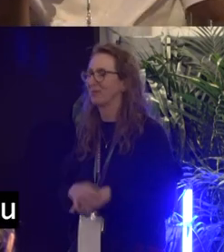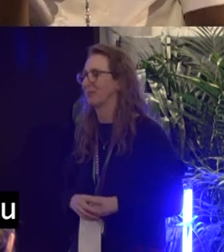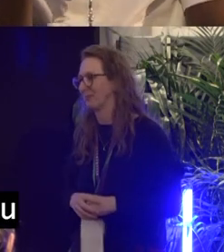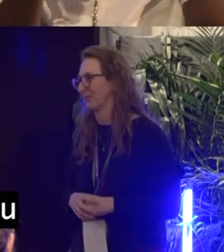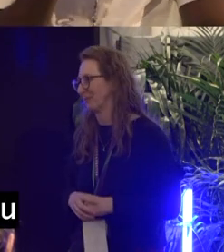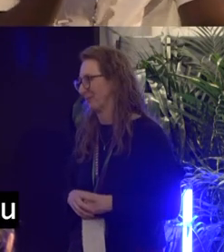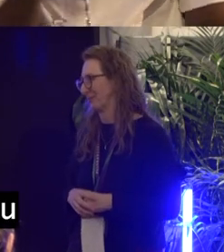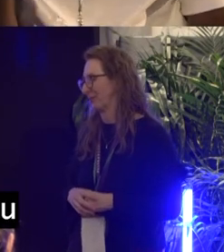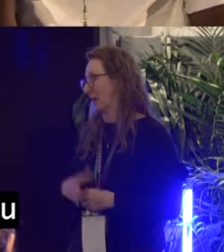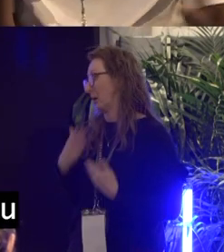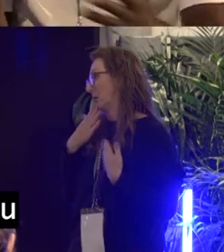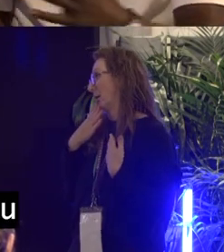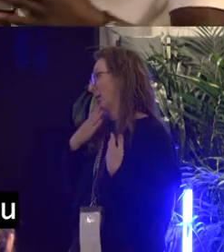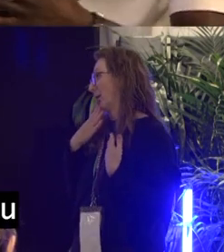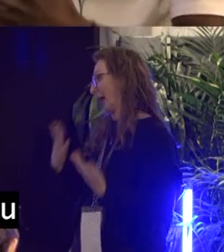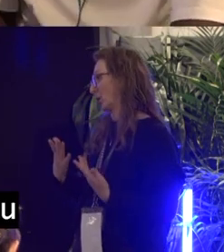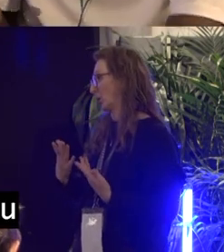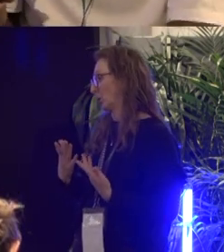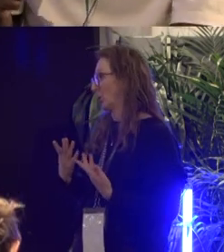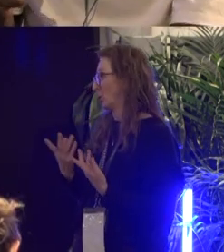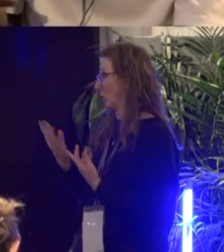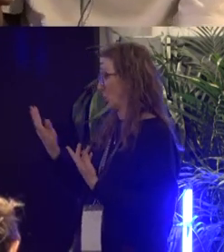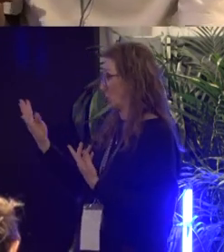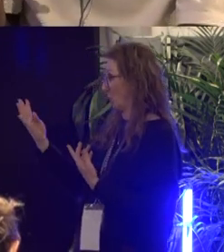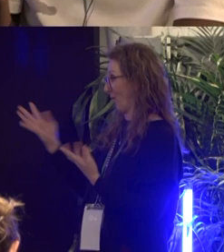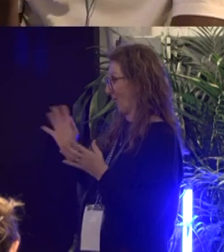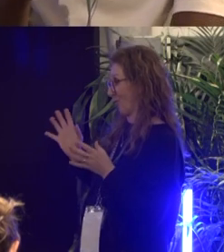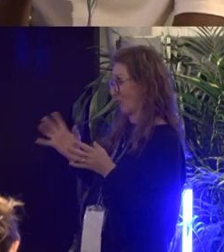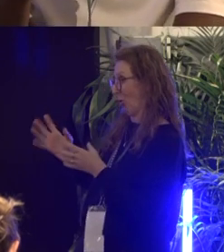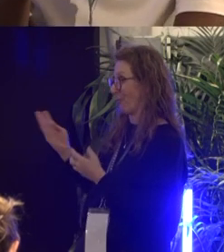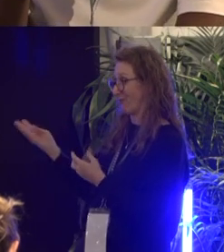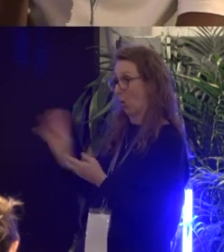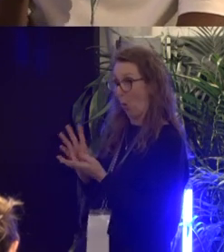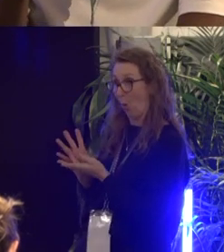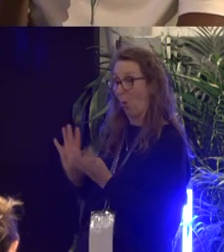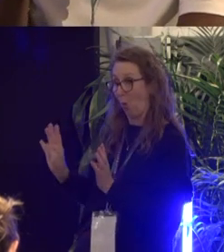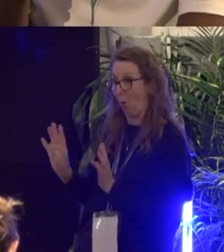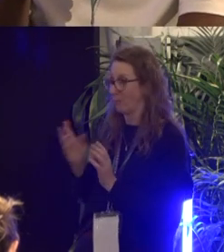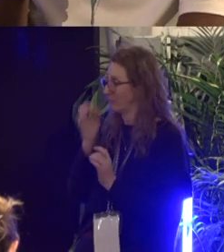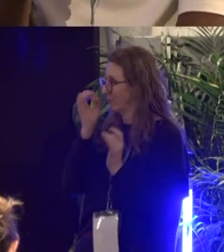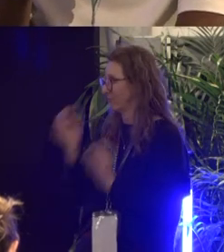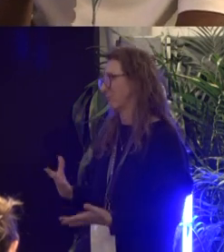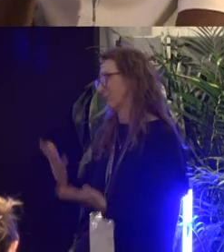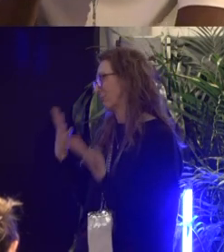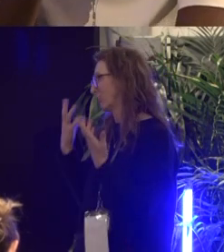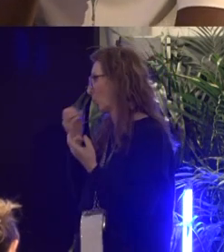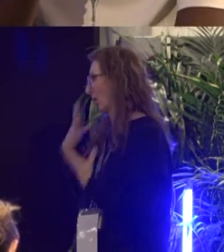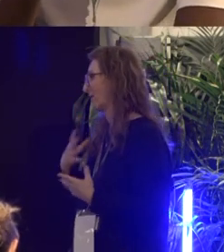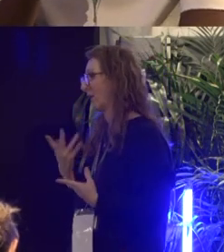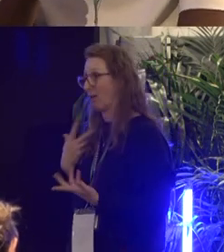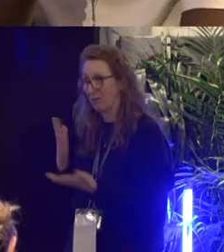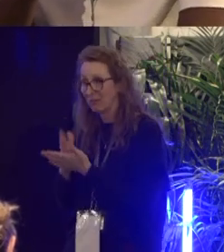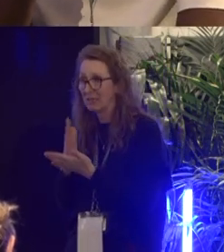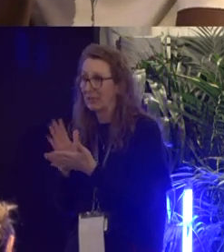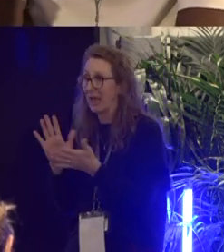mean, like, thank you to the four of you for just being absolute stars, man. And I've really enjoyed